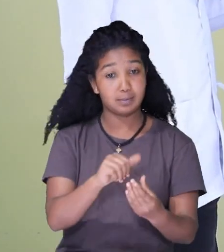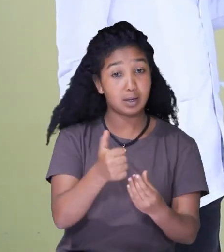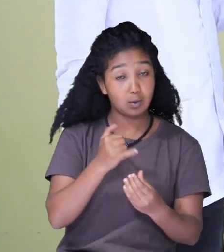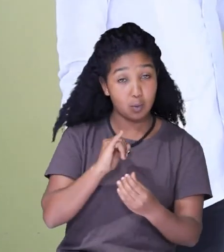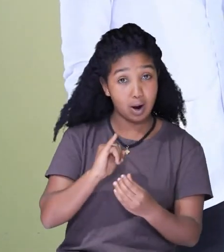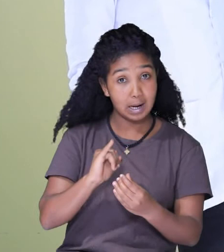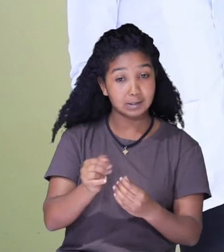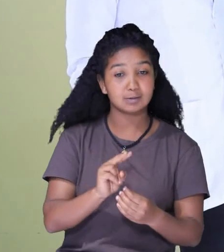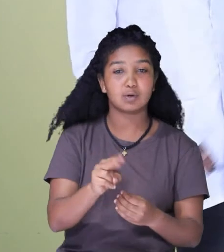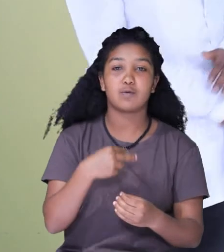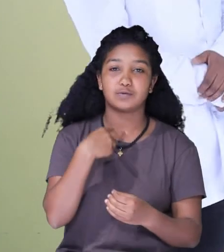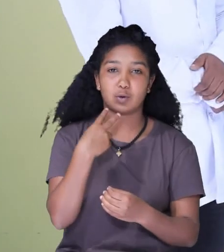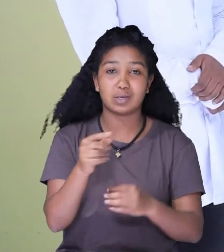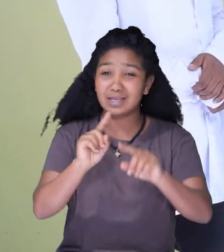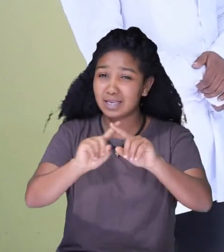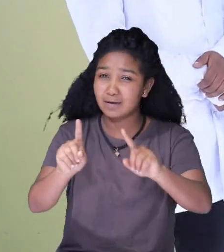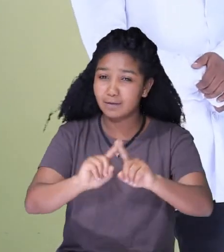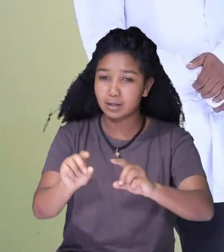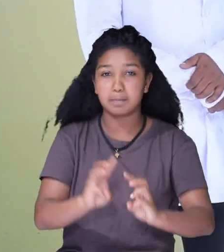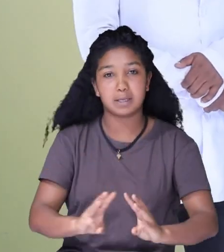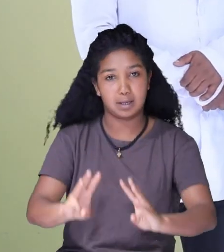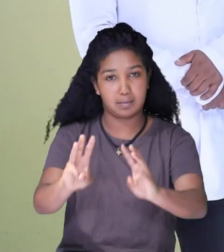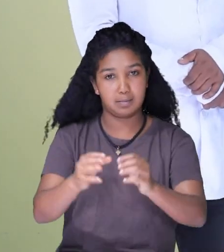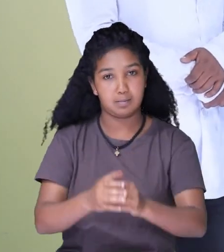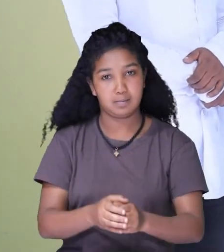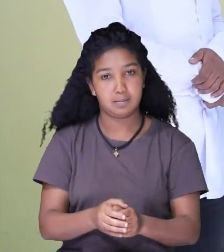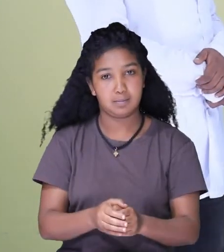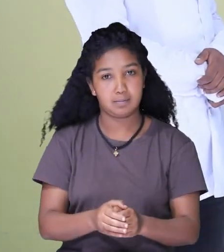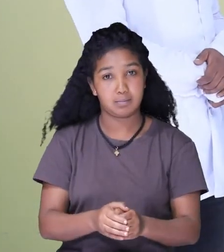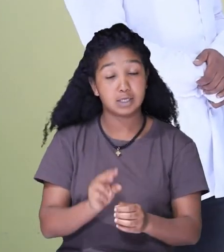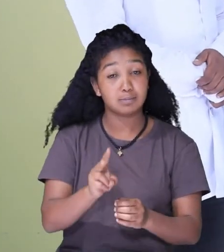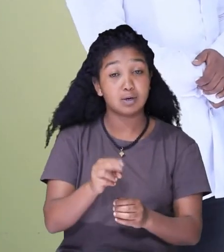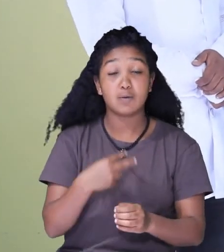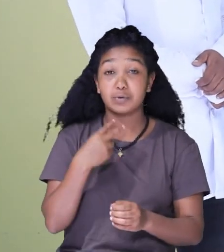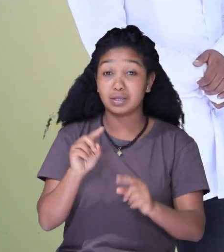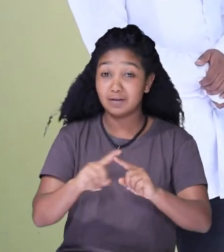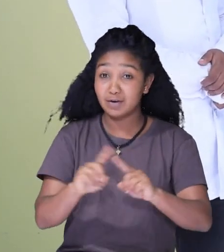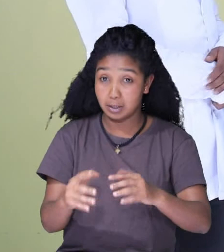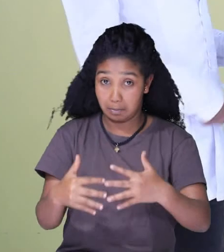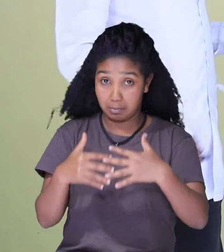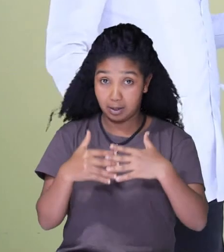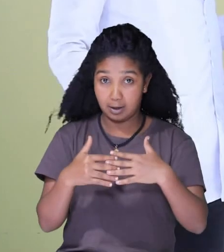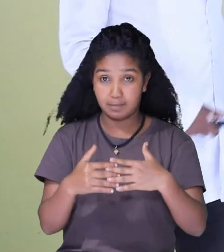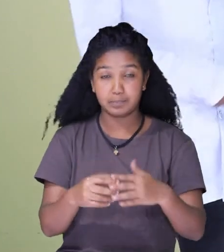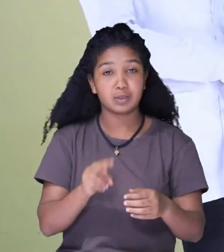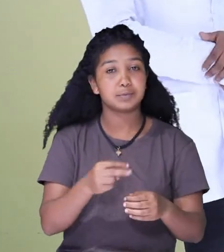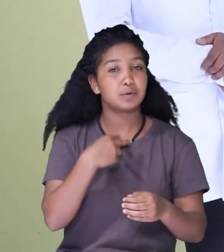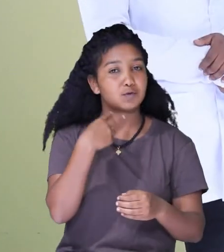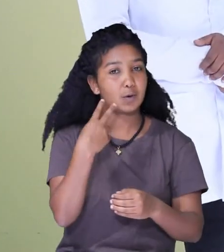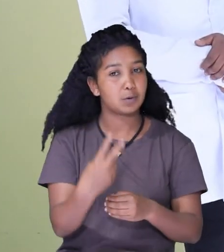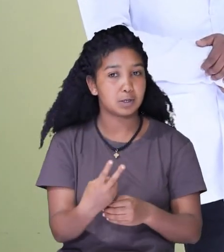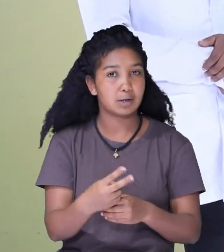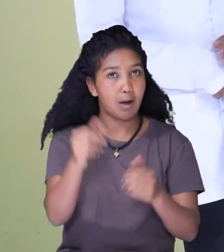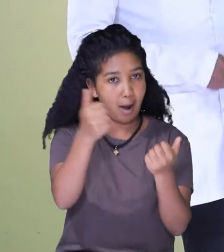one is speed of sound in different media. Speed of sound in different media. Speed of sound